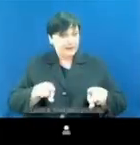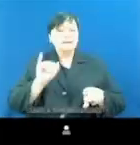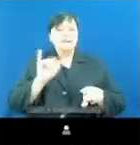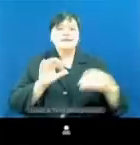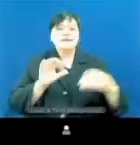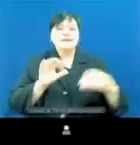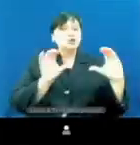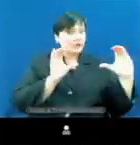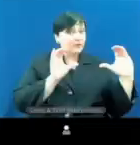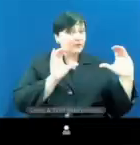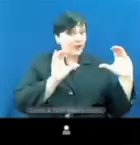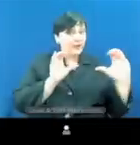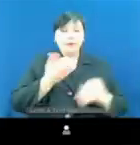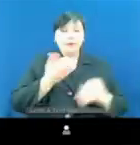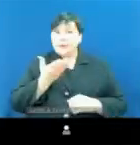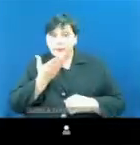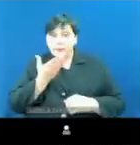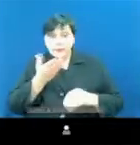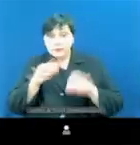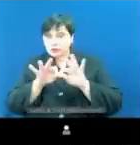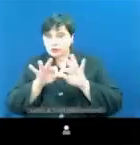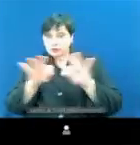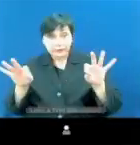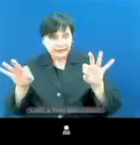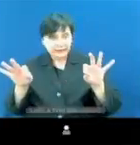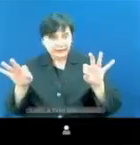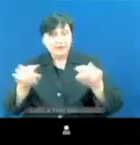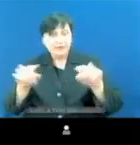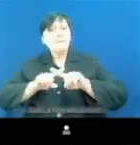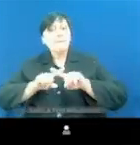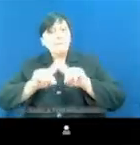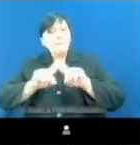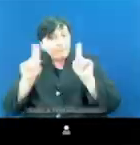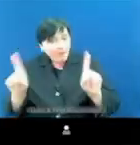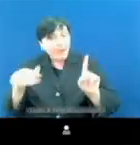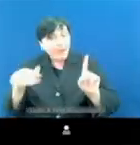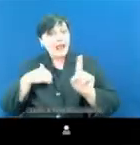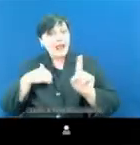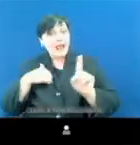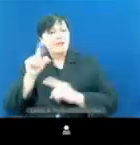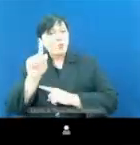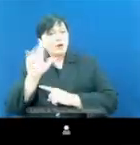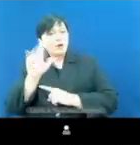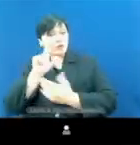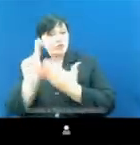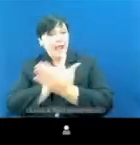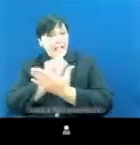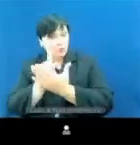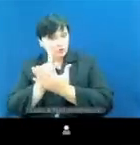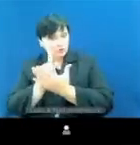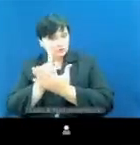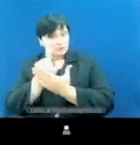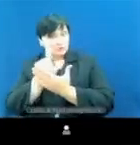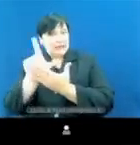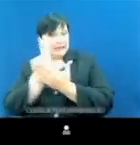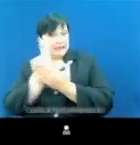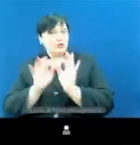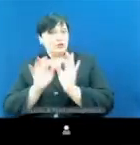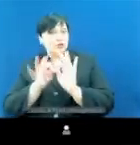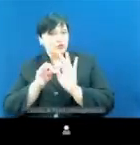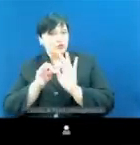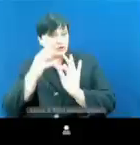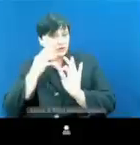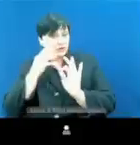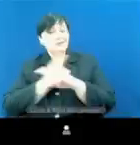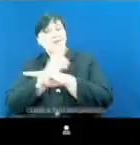degree, but have 100 hours legal interpreter experience and 70 hours legal interpreter